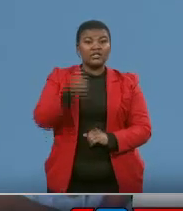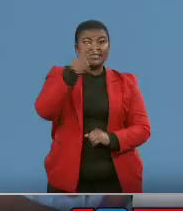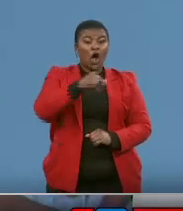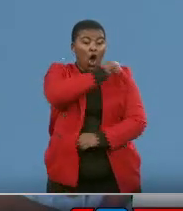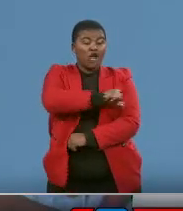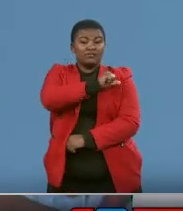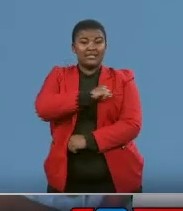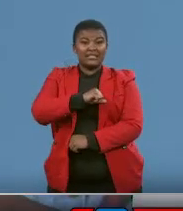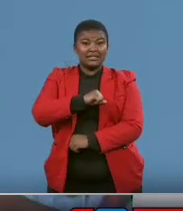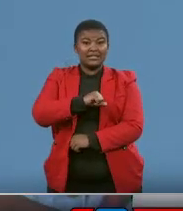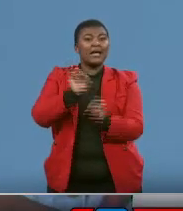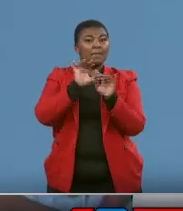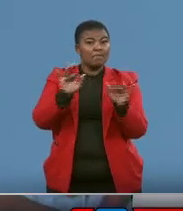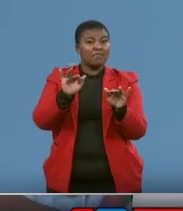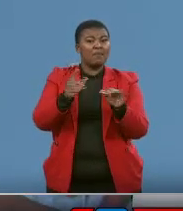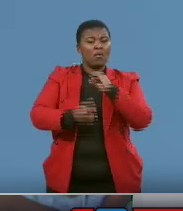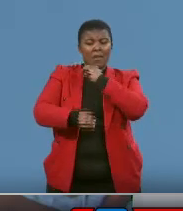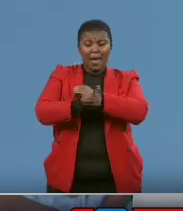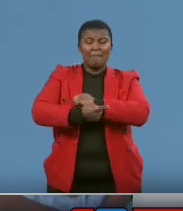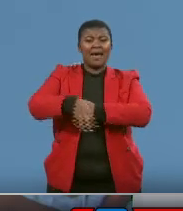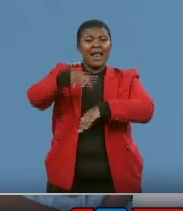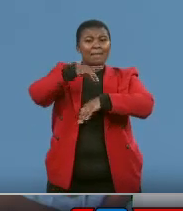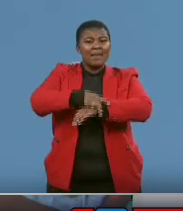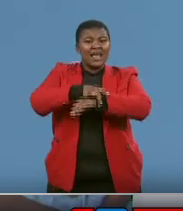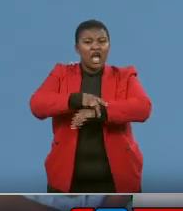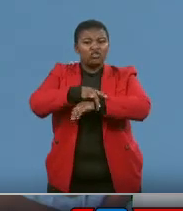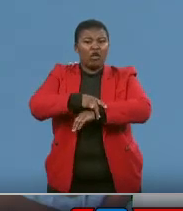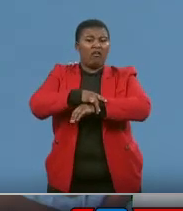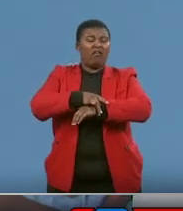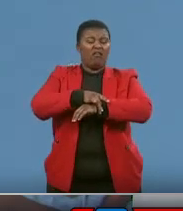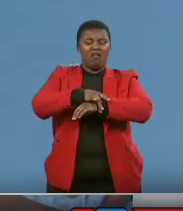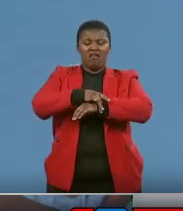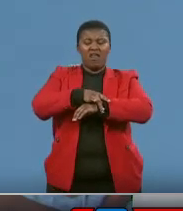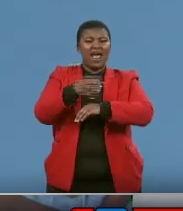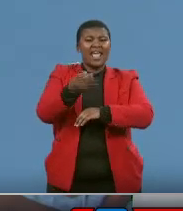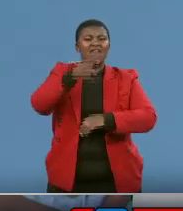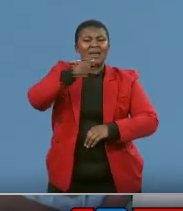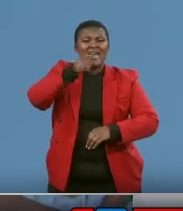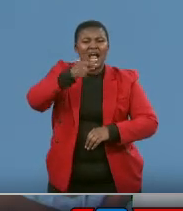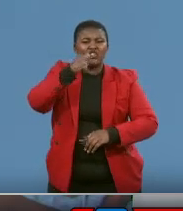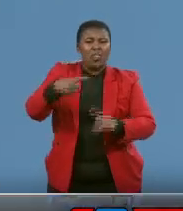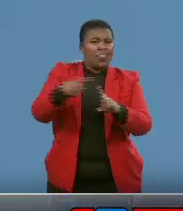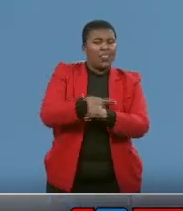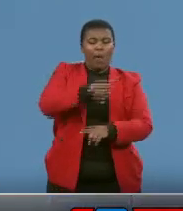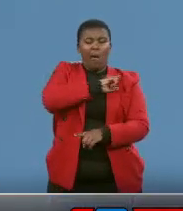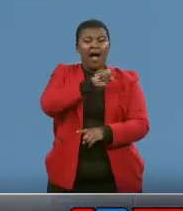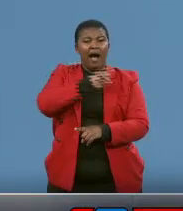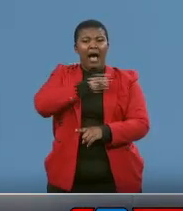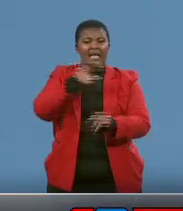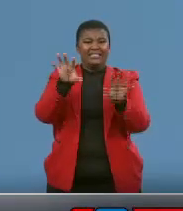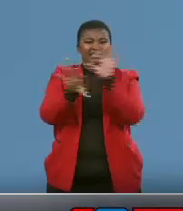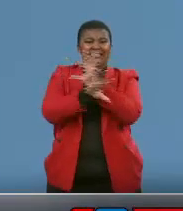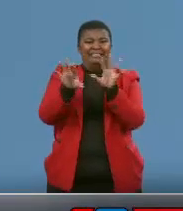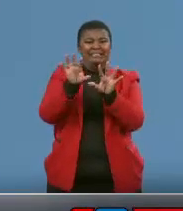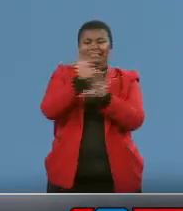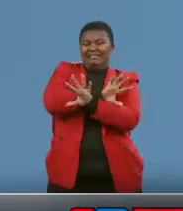hospitals, people get misdiagnosis because nobody can sign. You have to get an interpreter or a family member who can